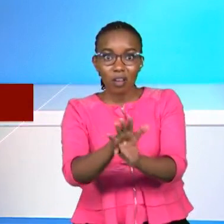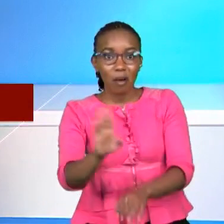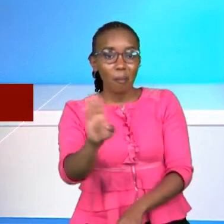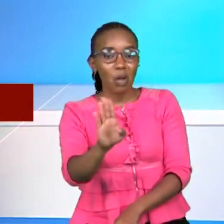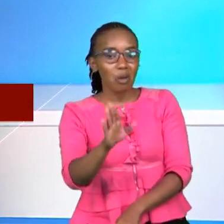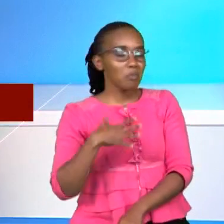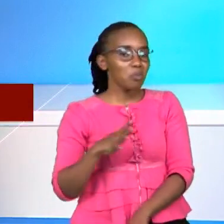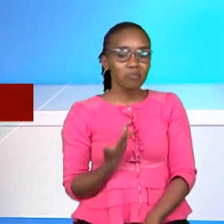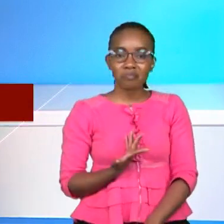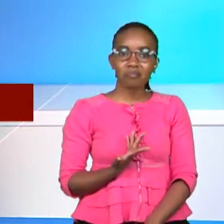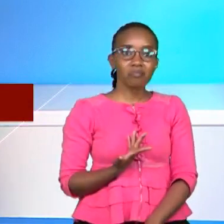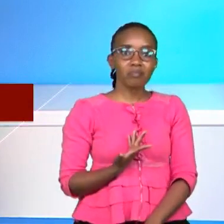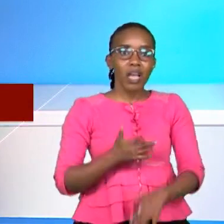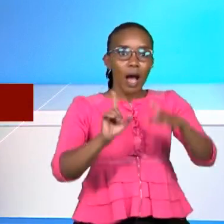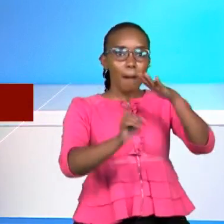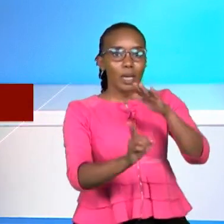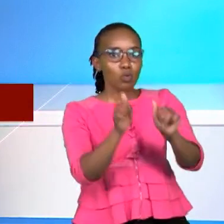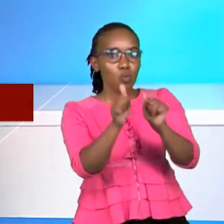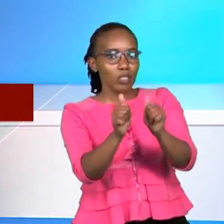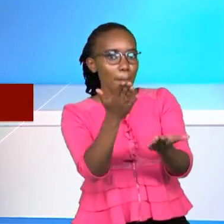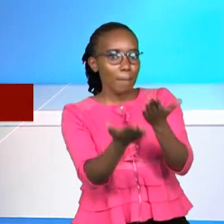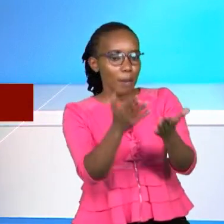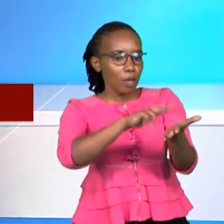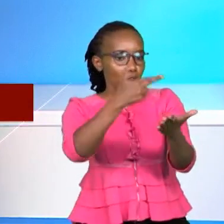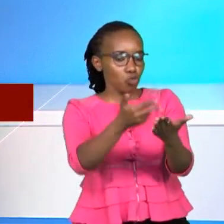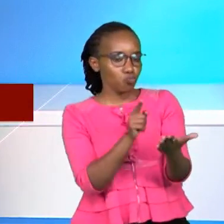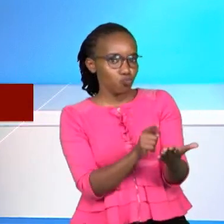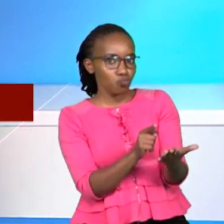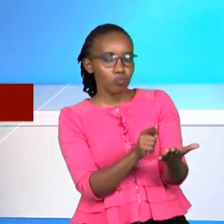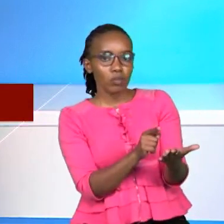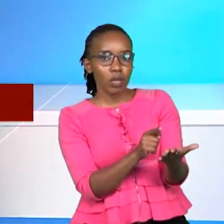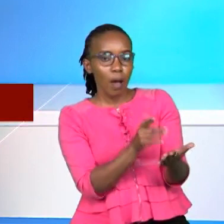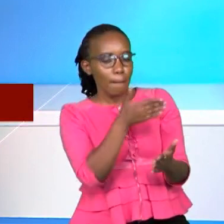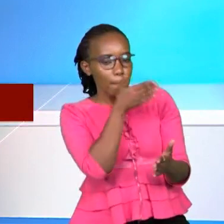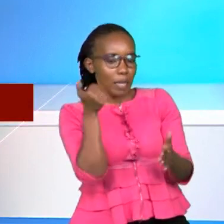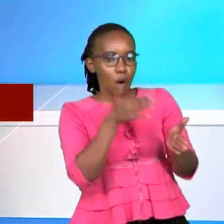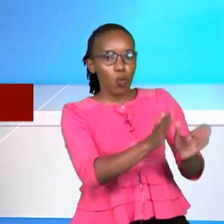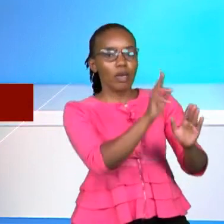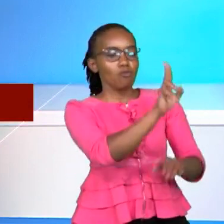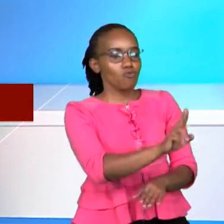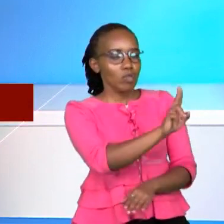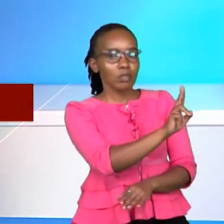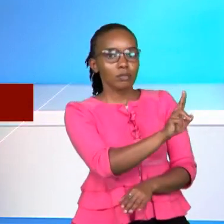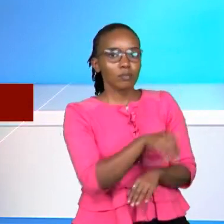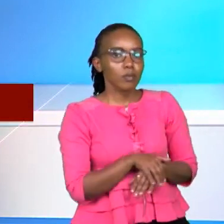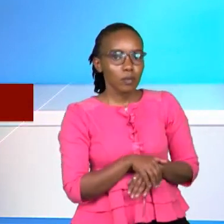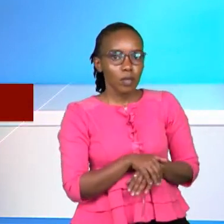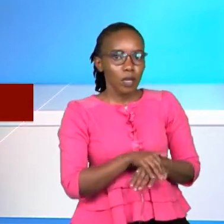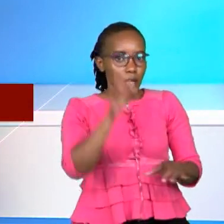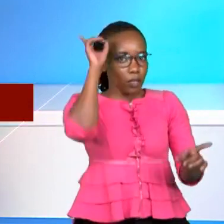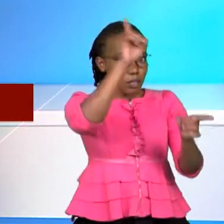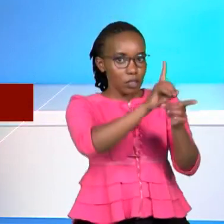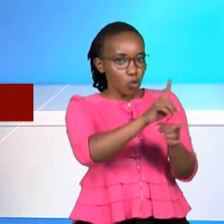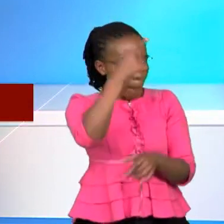billionaires. And a ministry that could have perhaps put that resource into better practice and better use. So these kind of decisions